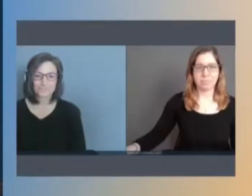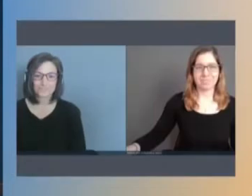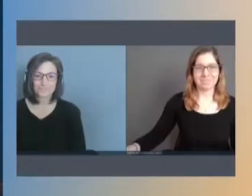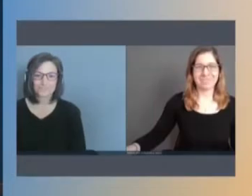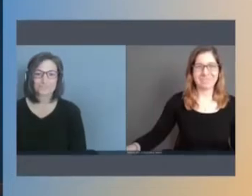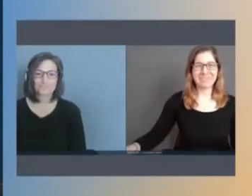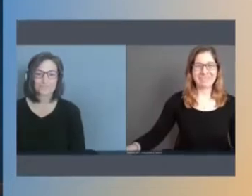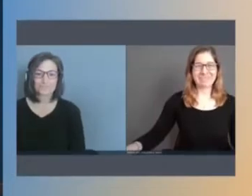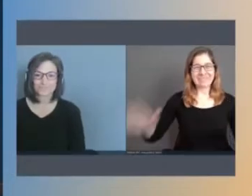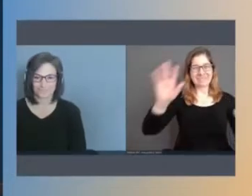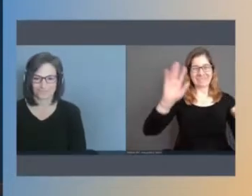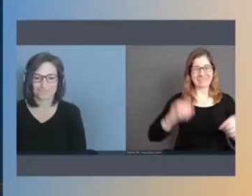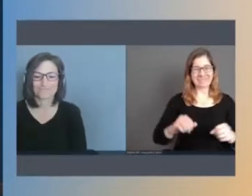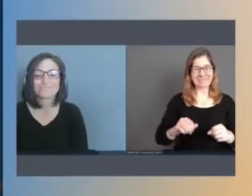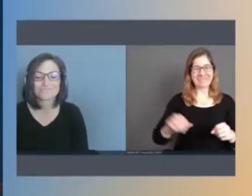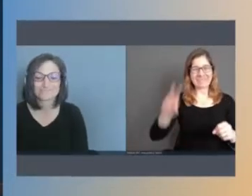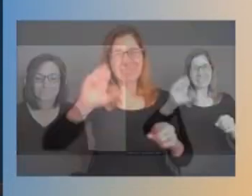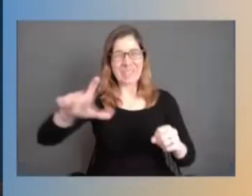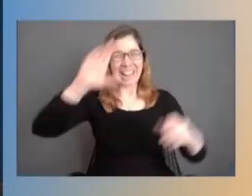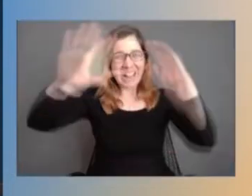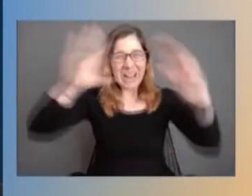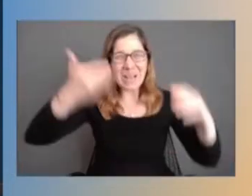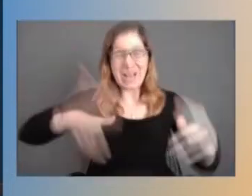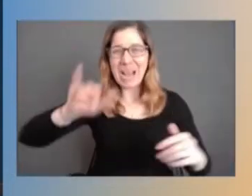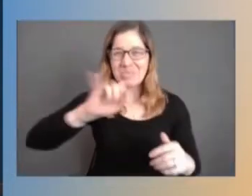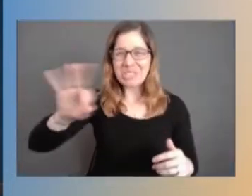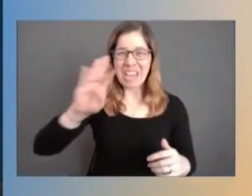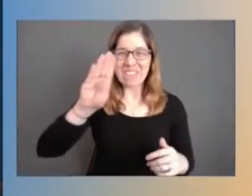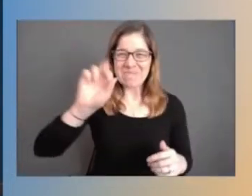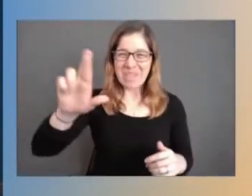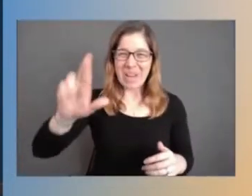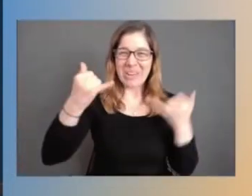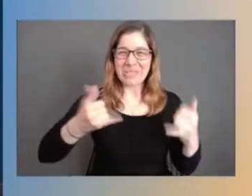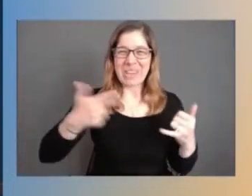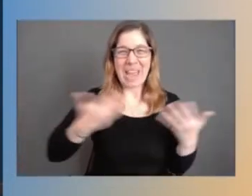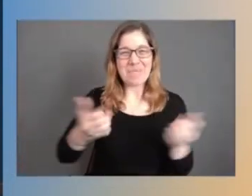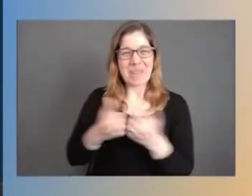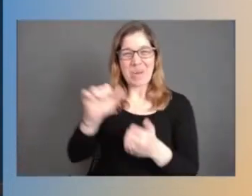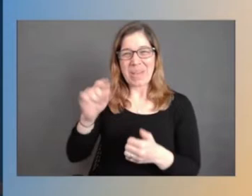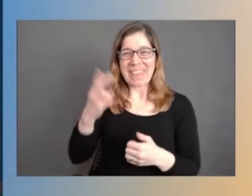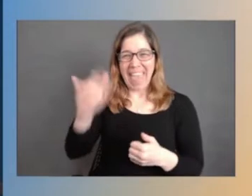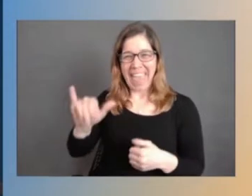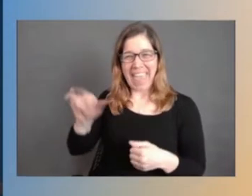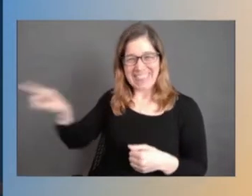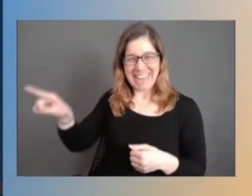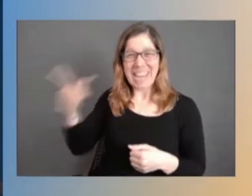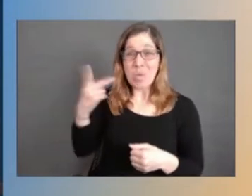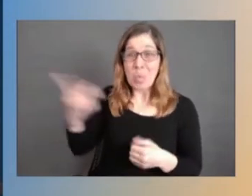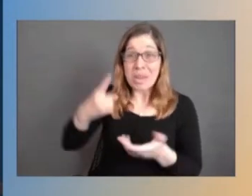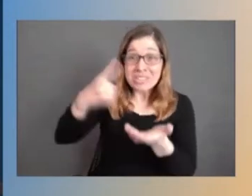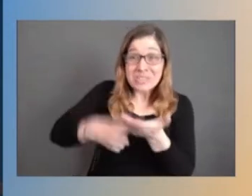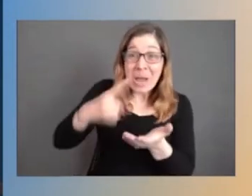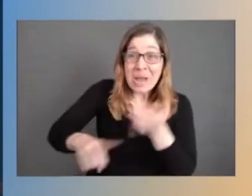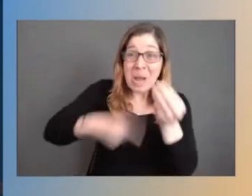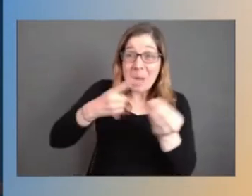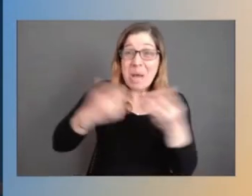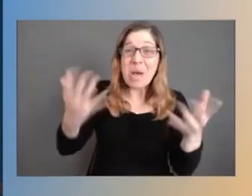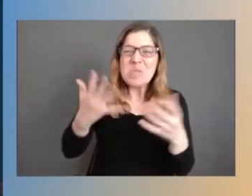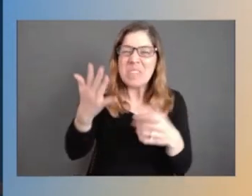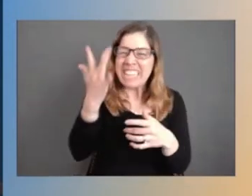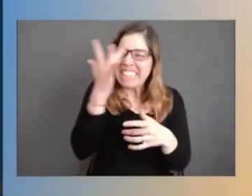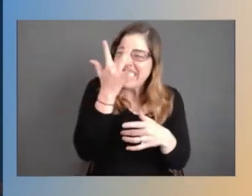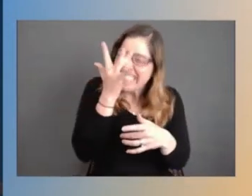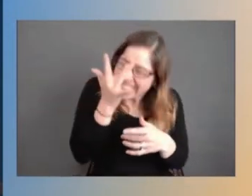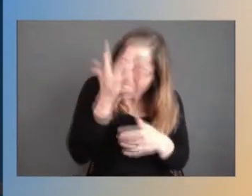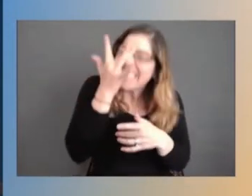Well, hello, I'm Jeff Barr, and today I'm here with Anthony Liguori, and we're gonna talk all about some really geeky hardware stuff